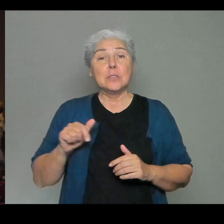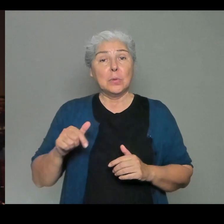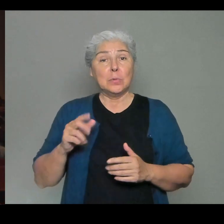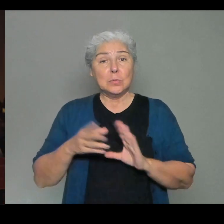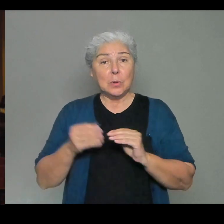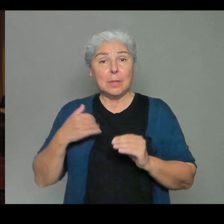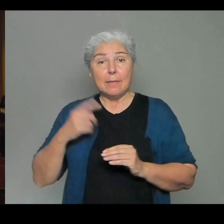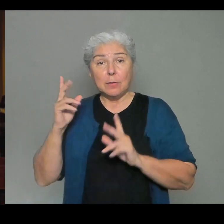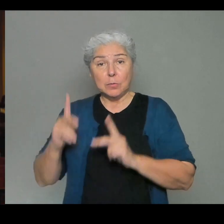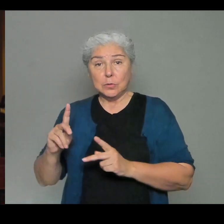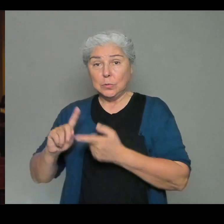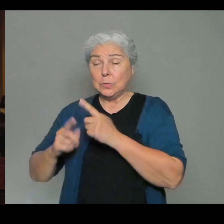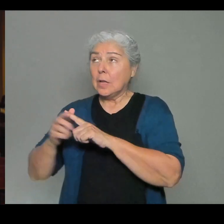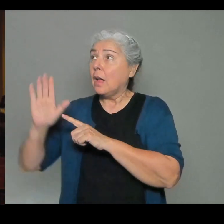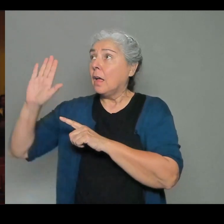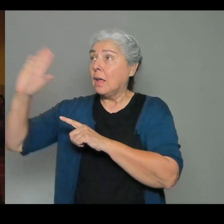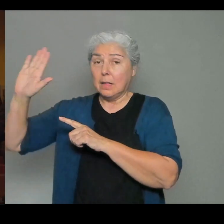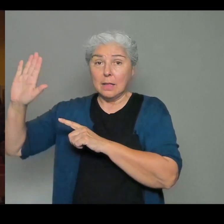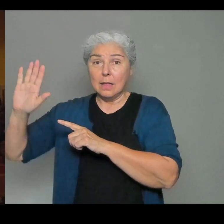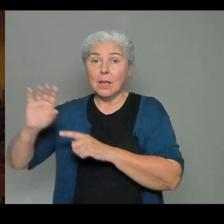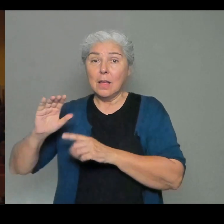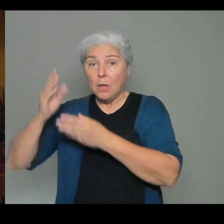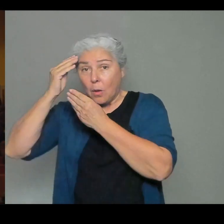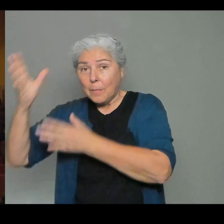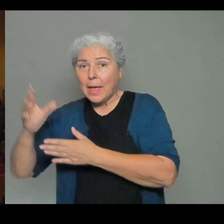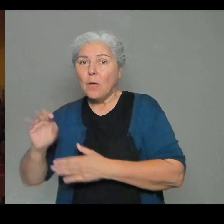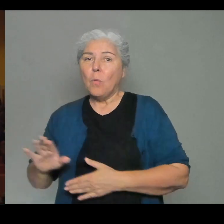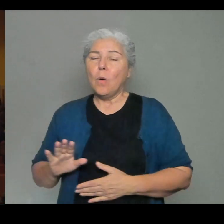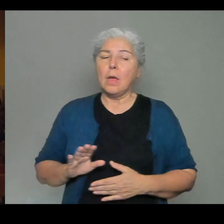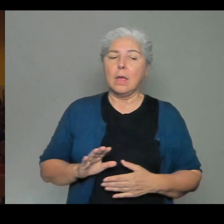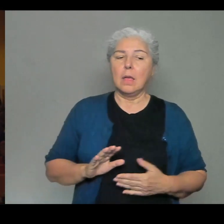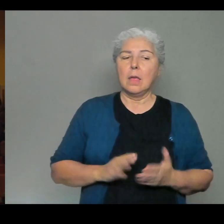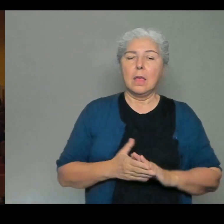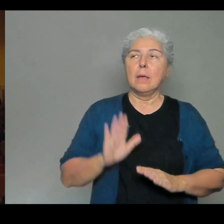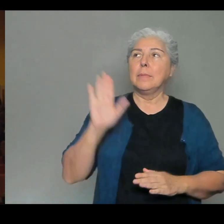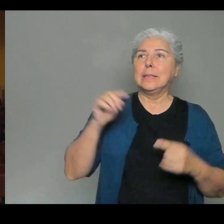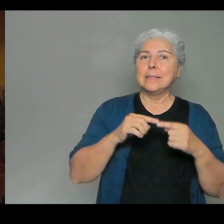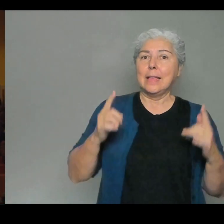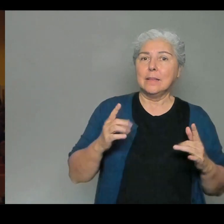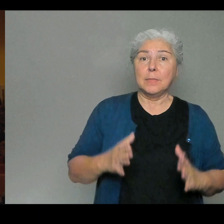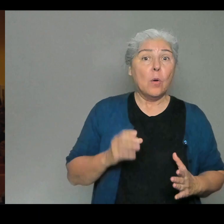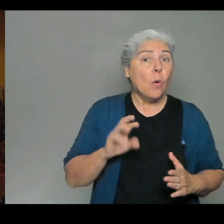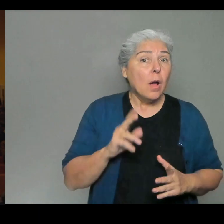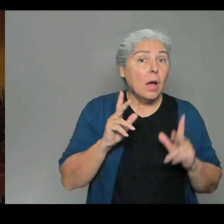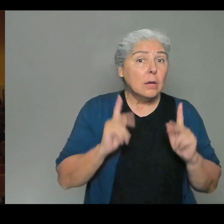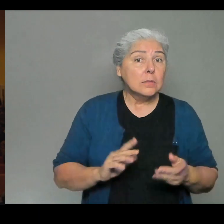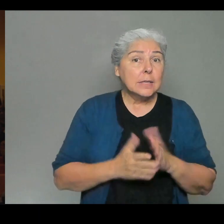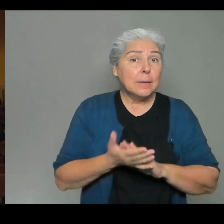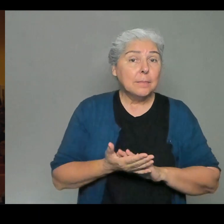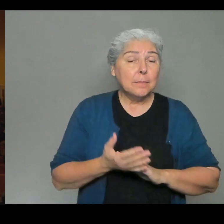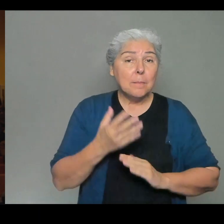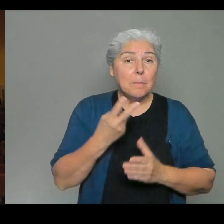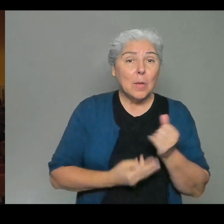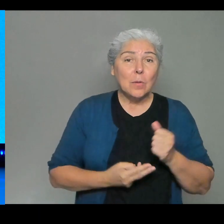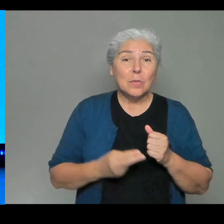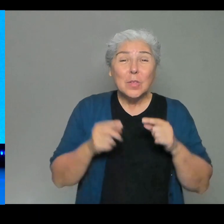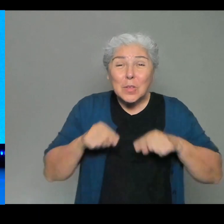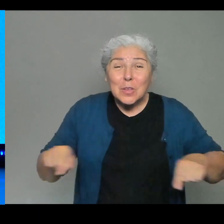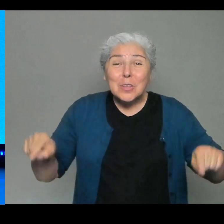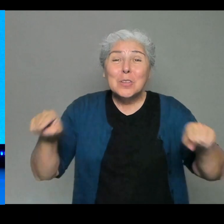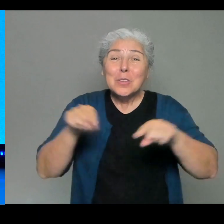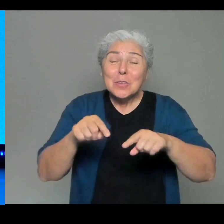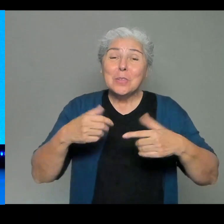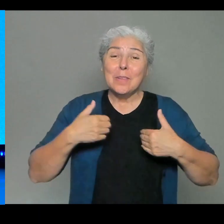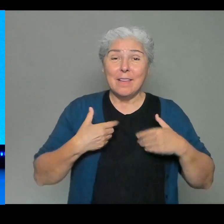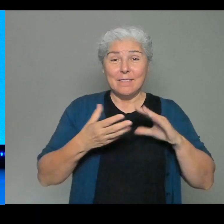are either going to be God's friend and obey God, or God's enemy, or both. All of y'all